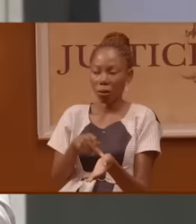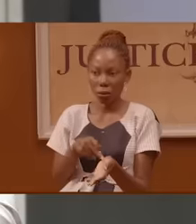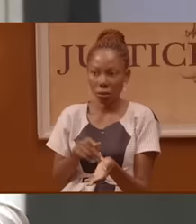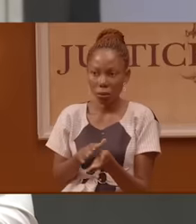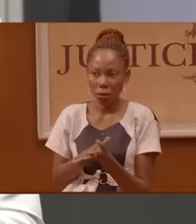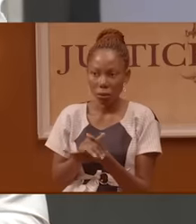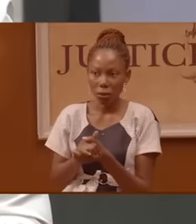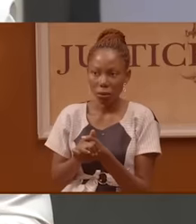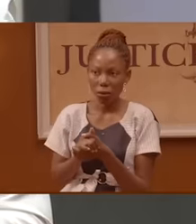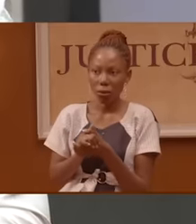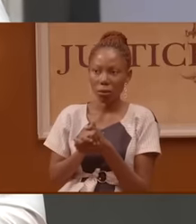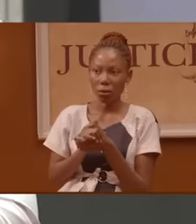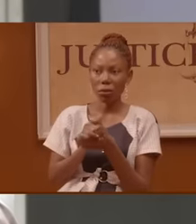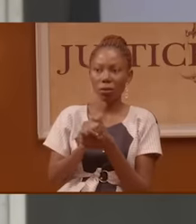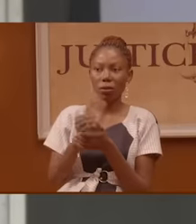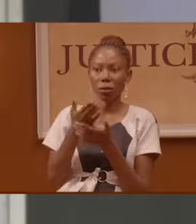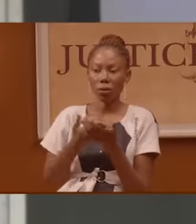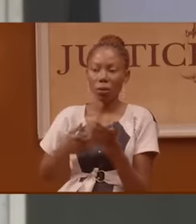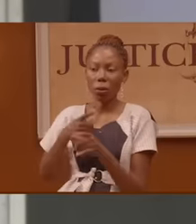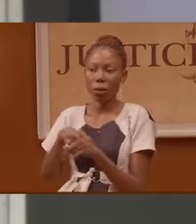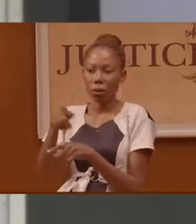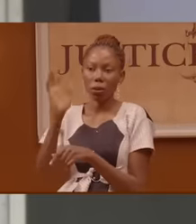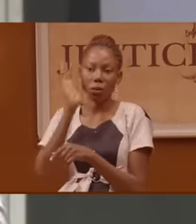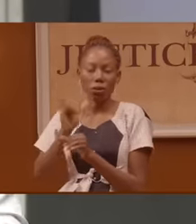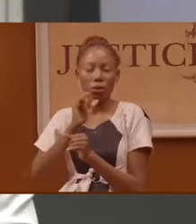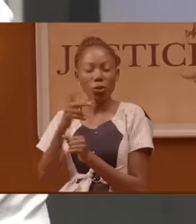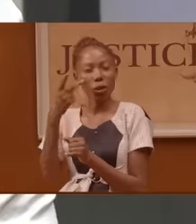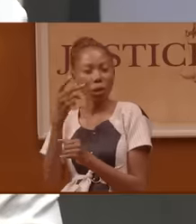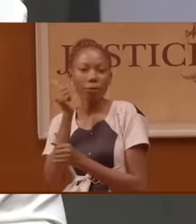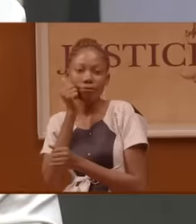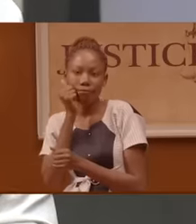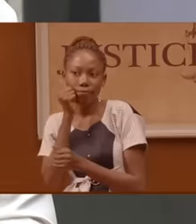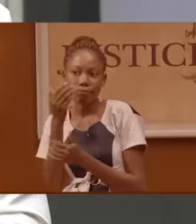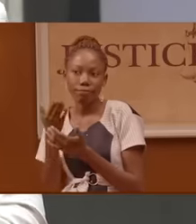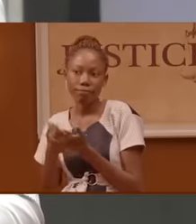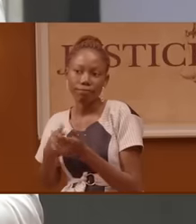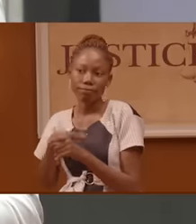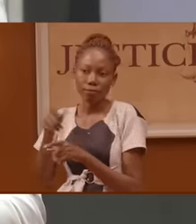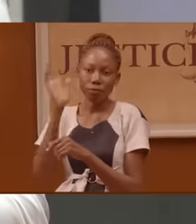I had one fallopian tube, sometimes I will see my period, sometimes I will not. So,